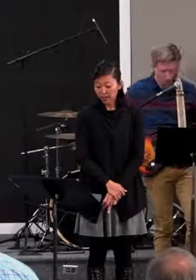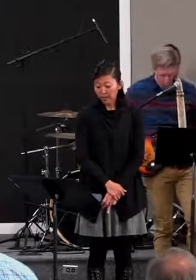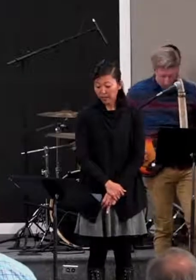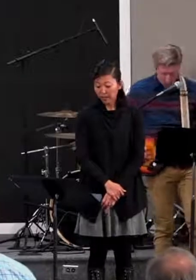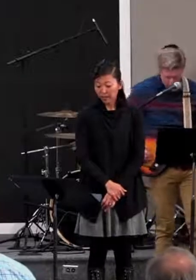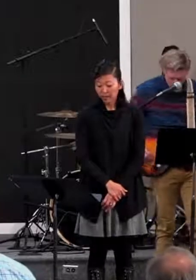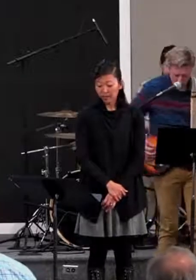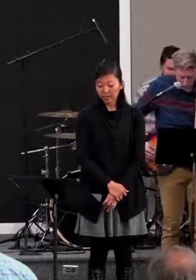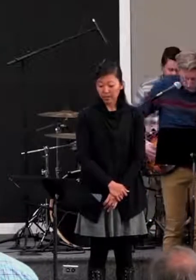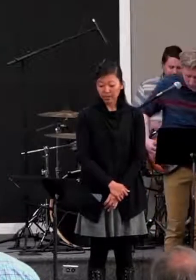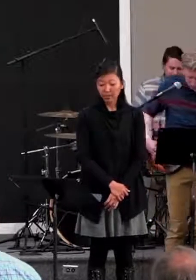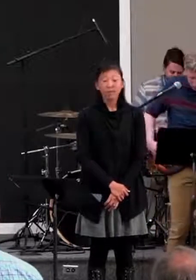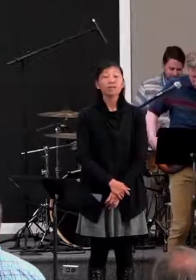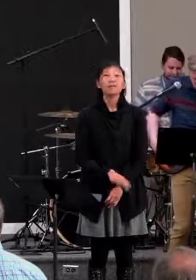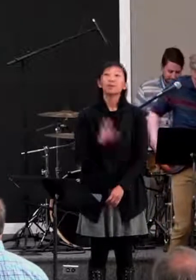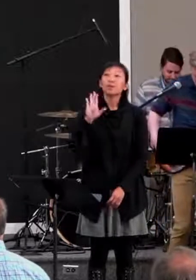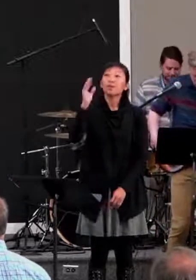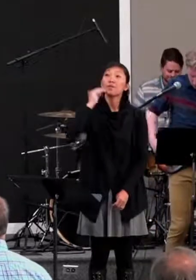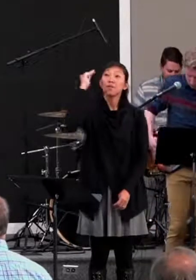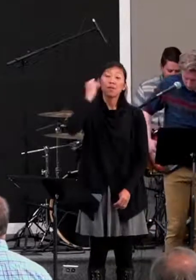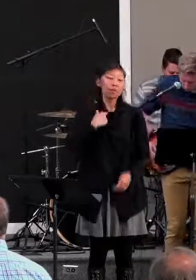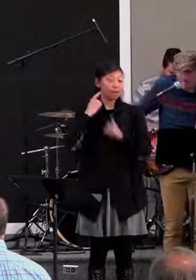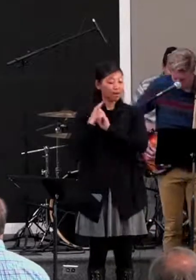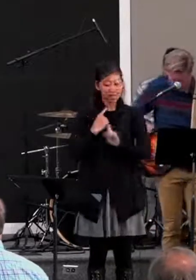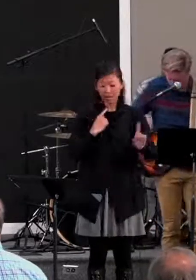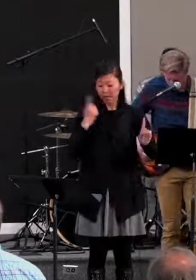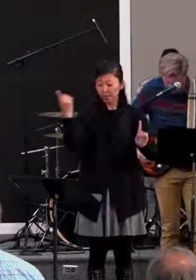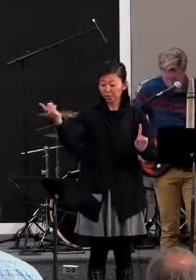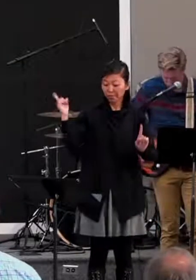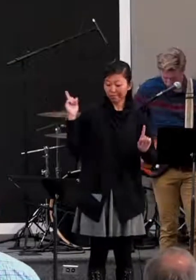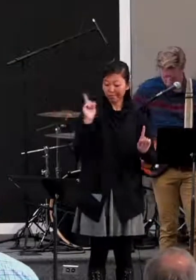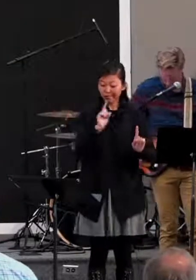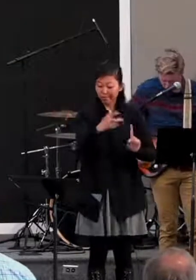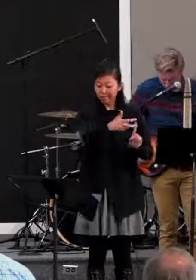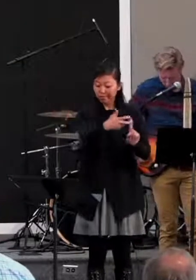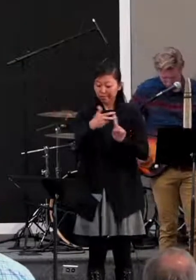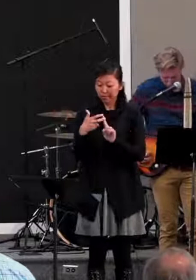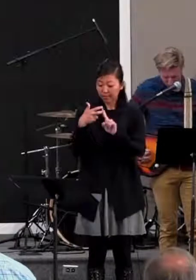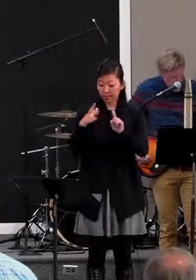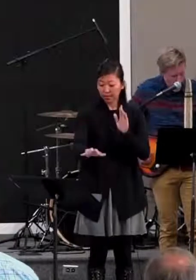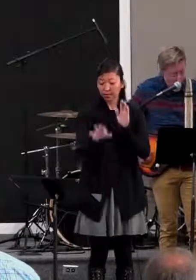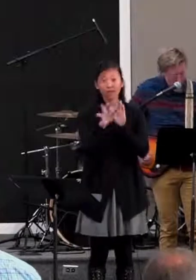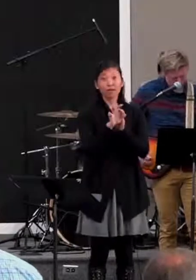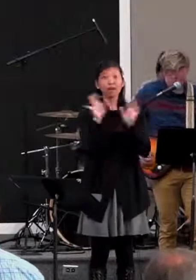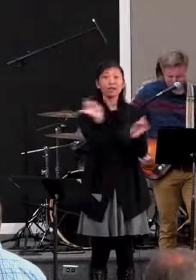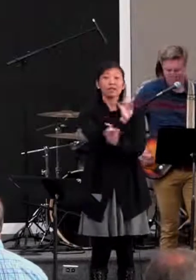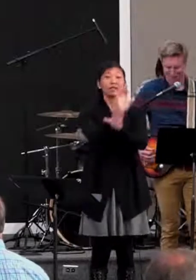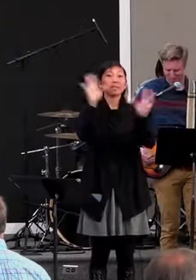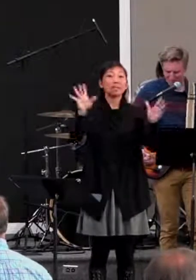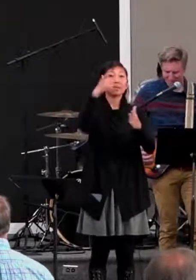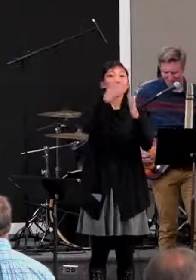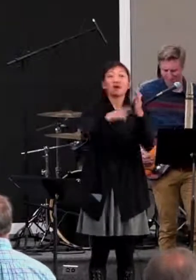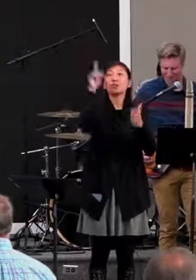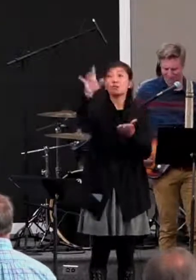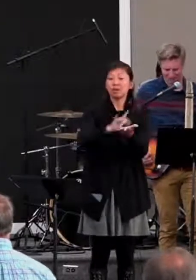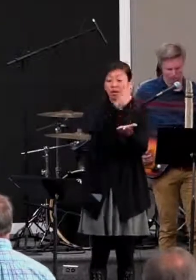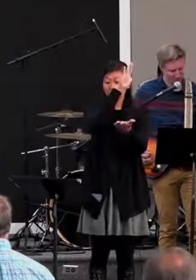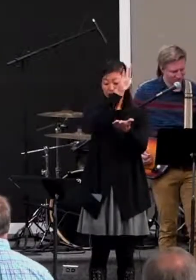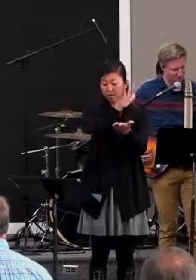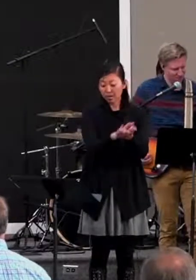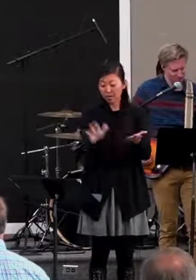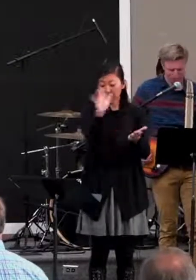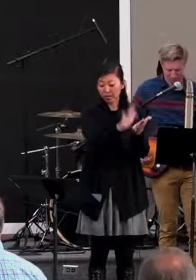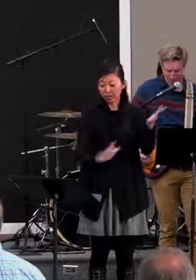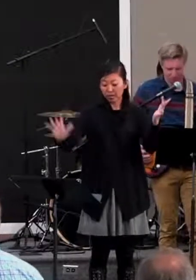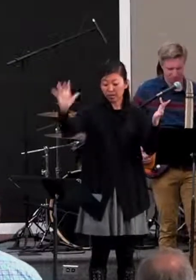You left your home to seek out the lost. You knew the great and terrible cost. But Jesus,